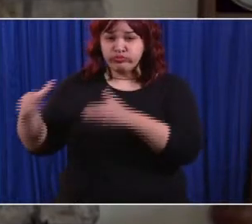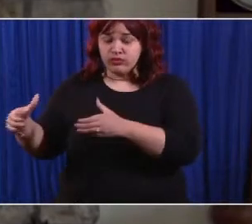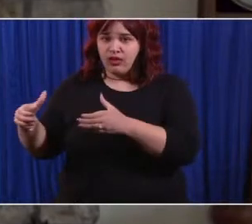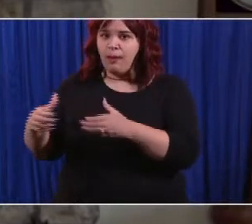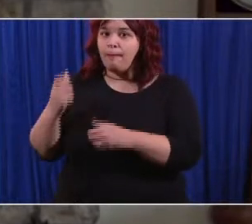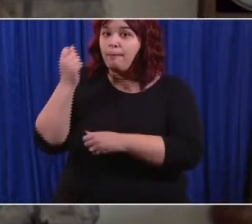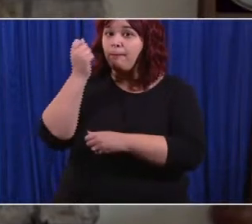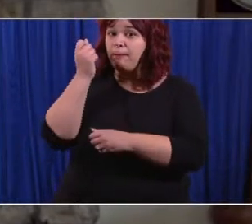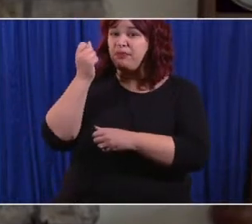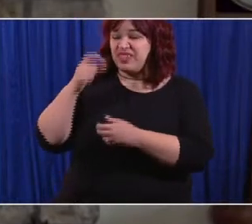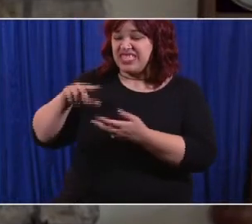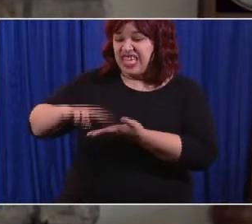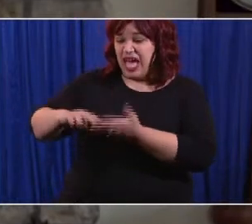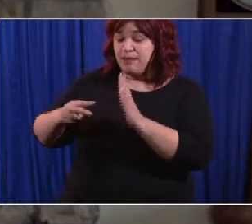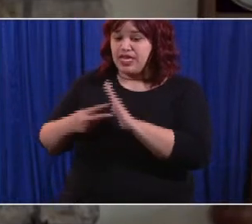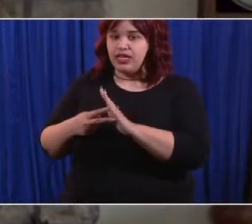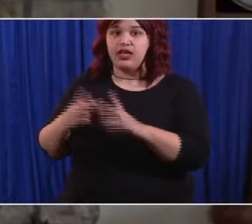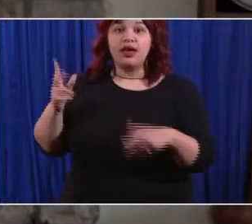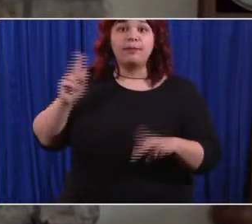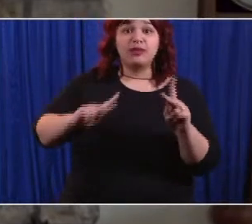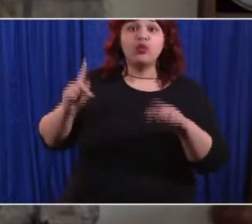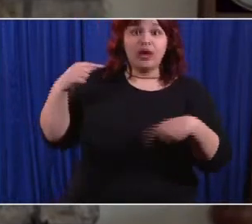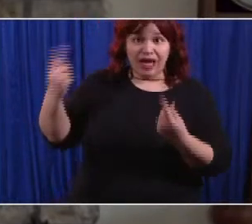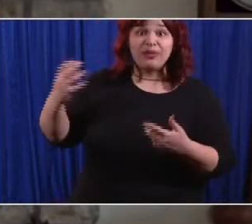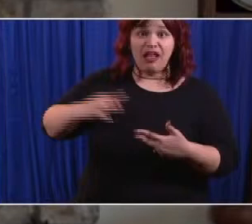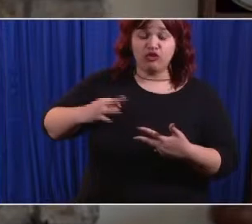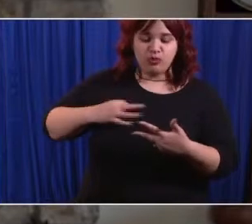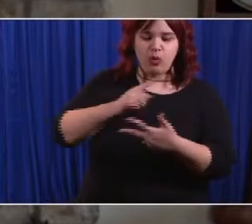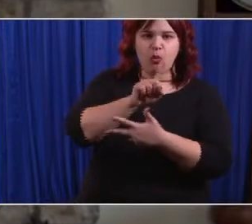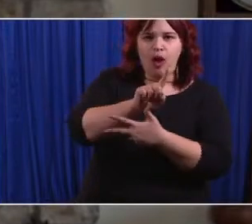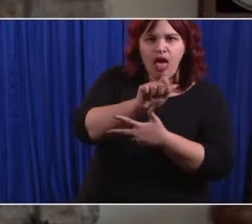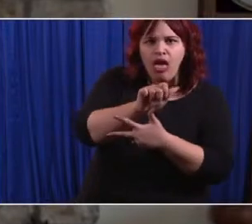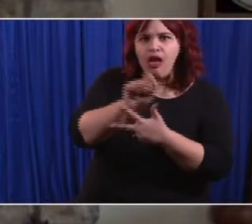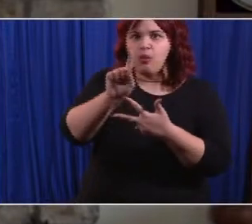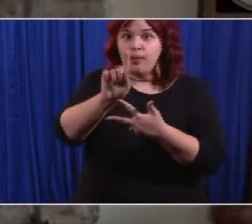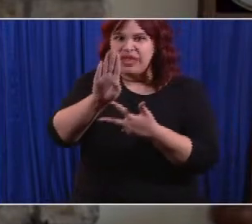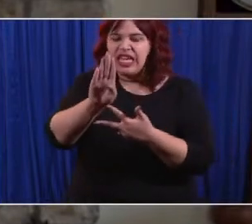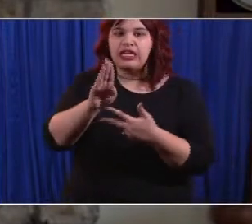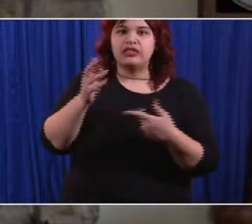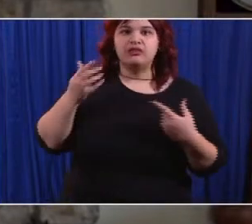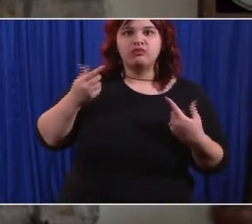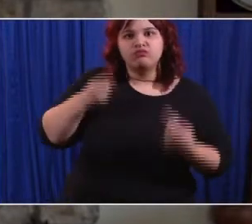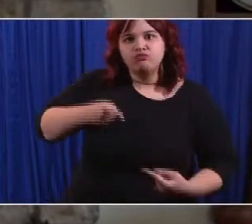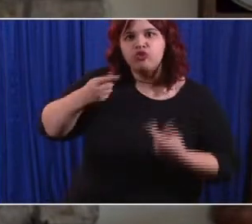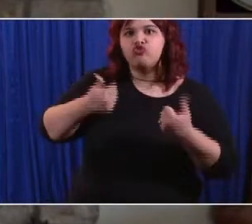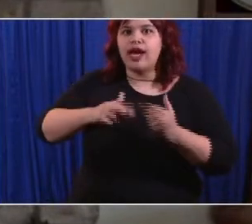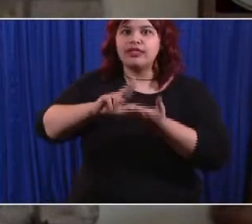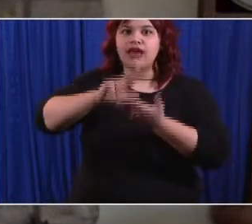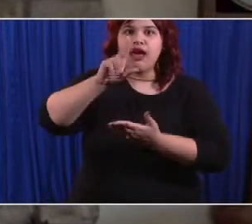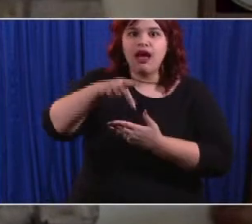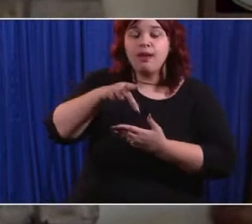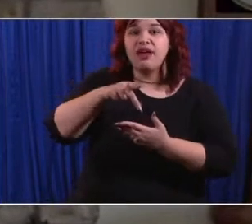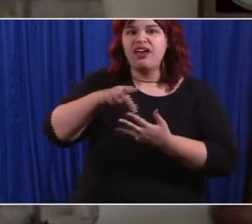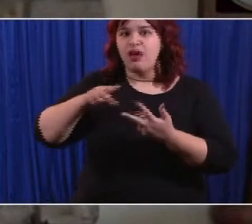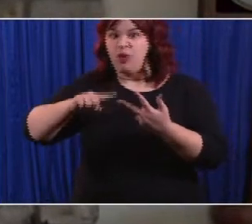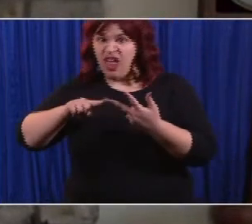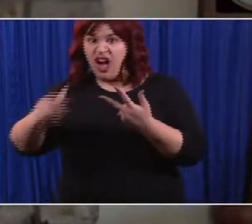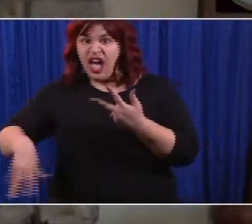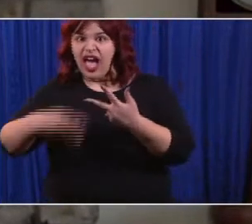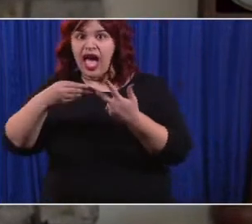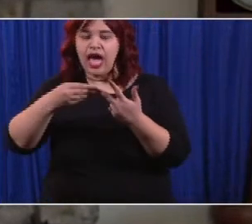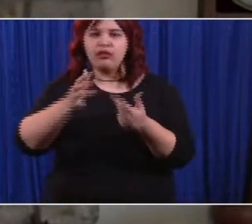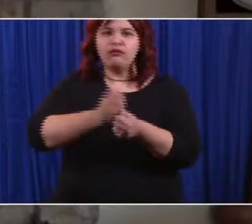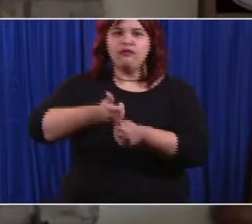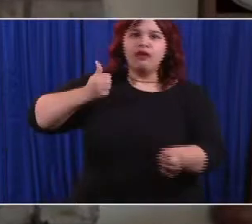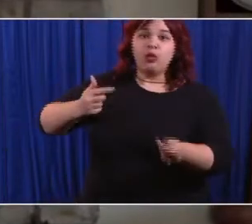out the previously eligible Ohioans who maybe haven't had a chance to get vaccinated yet? Well, that's always the fear. I mean, that's always the fear